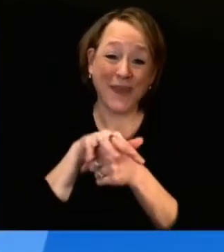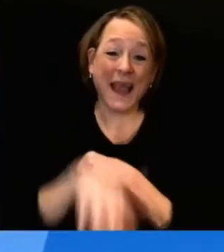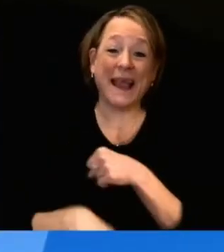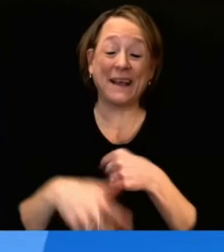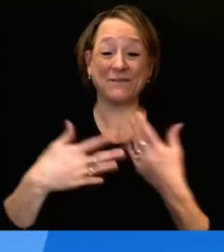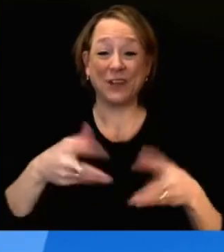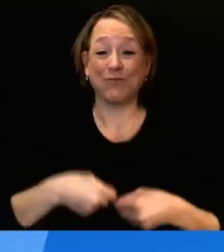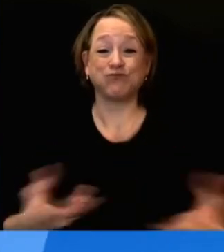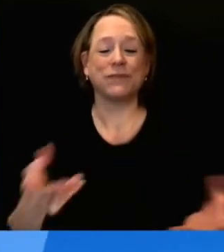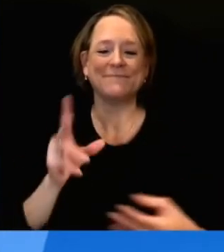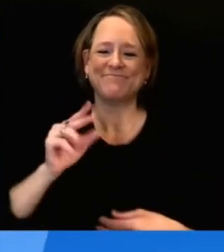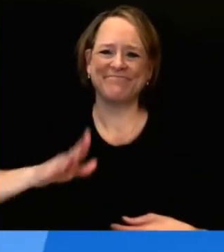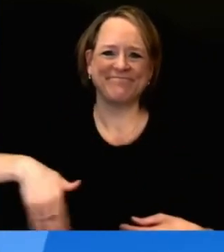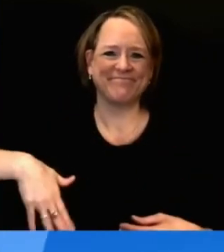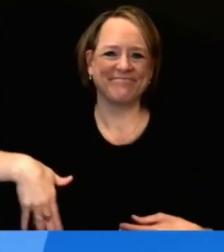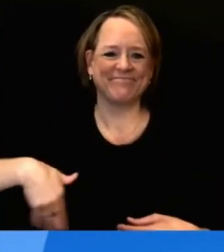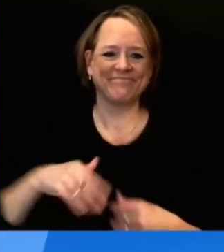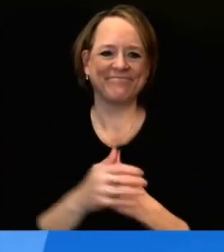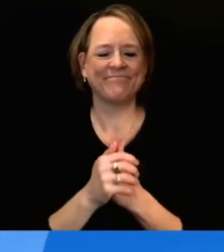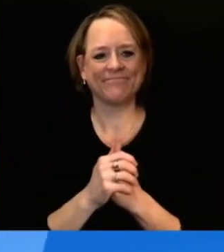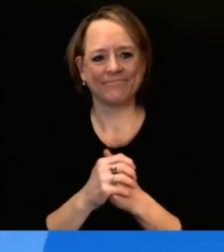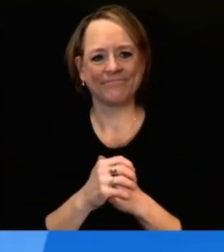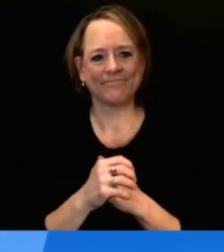Thank you. Now to Rhonda Fox from